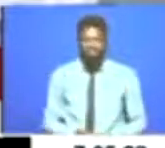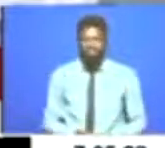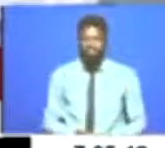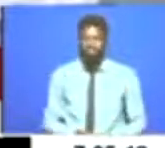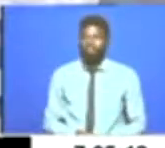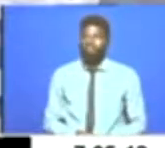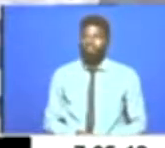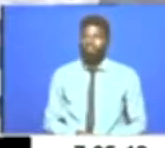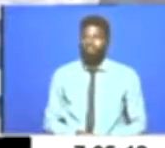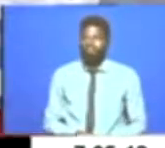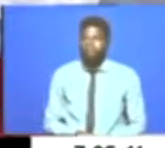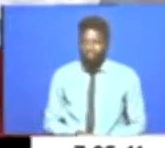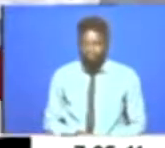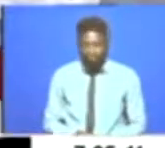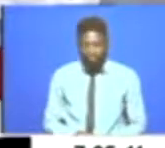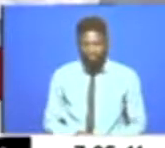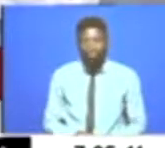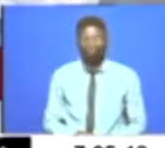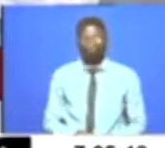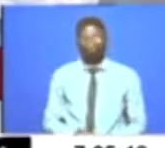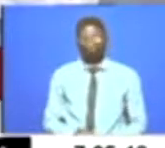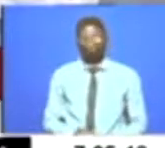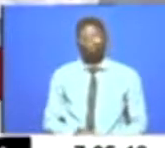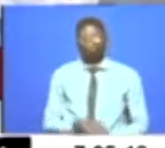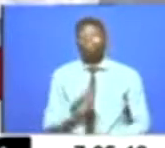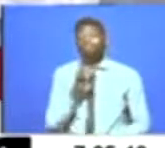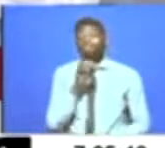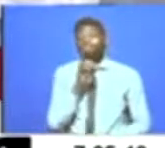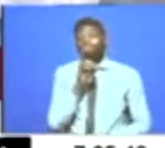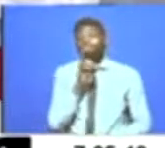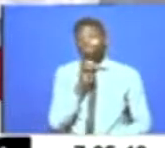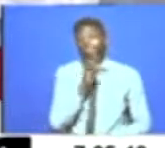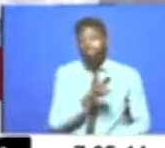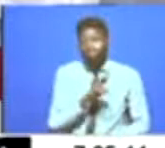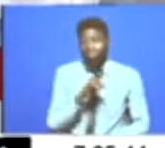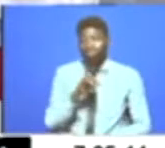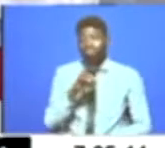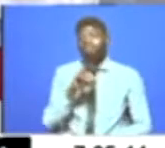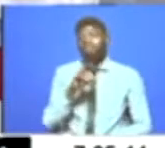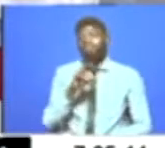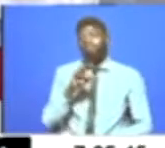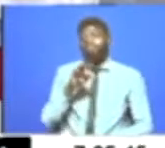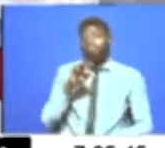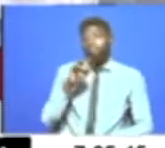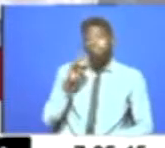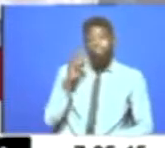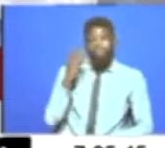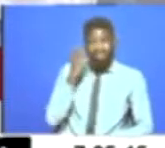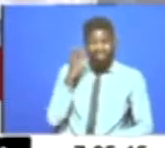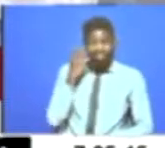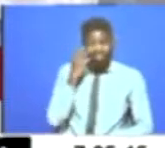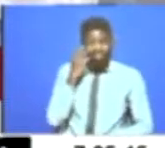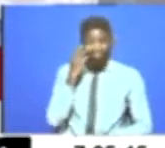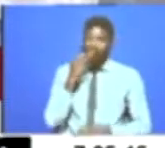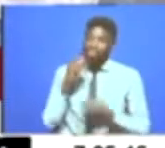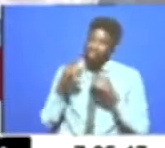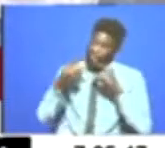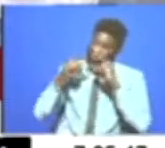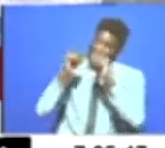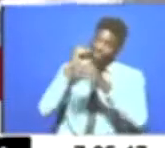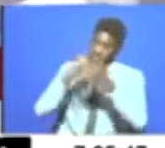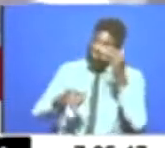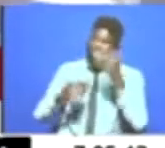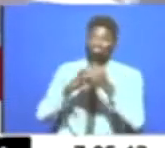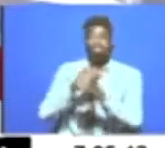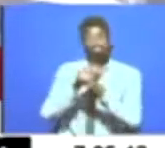Na Waziri wa Usalama wa Kitaifa Daktari Fred Matiang'i ametetea msako unaoendelea kote nchini dhidi ya wana-bodaboda, akisema unakusudiwa kurejesha